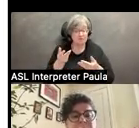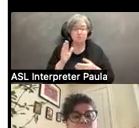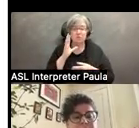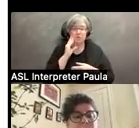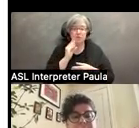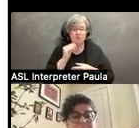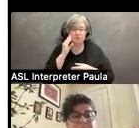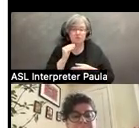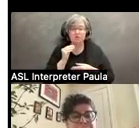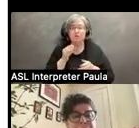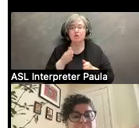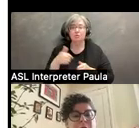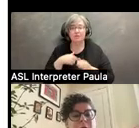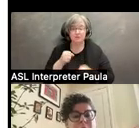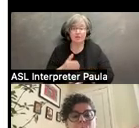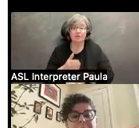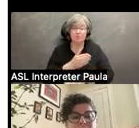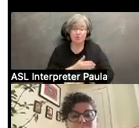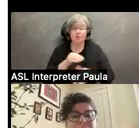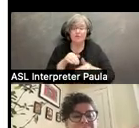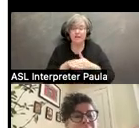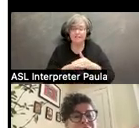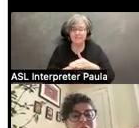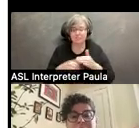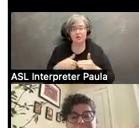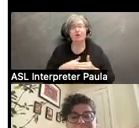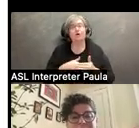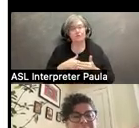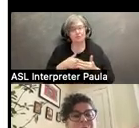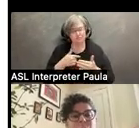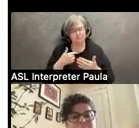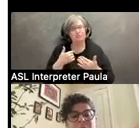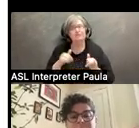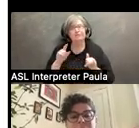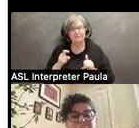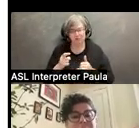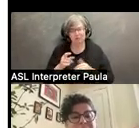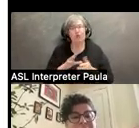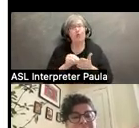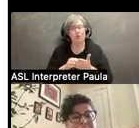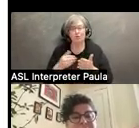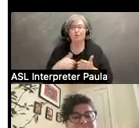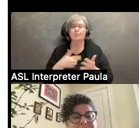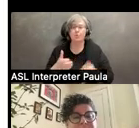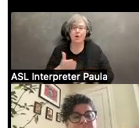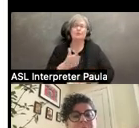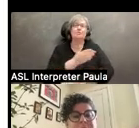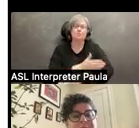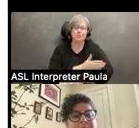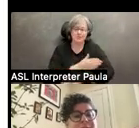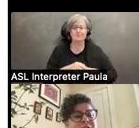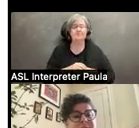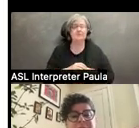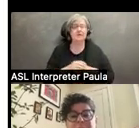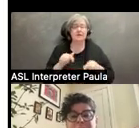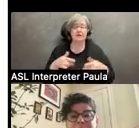experience and ways we can improve. We know we have much to learn and we want to improve our practice. This